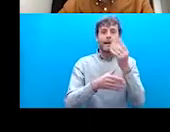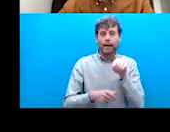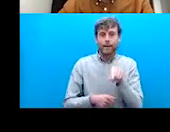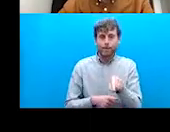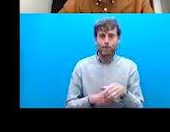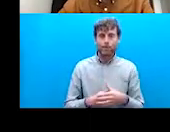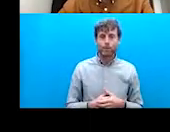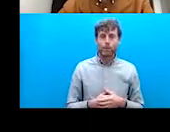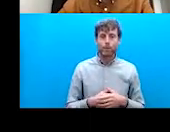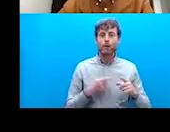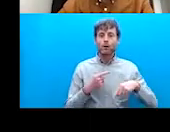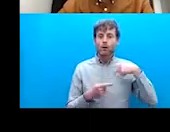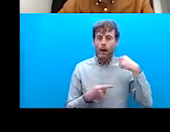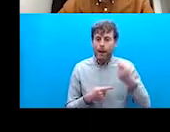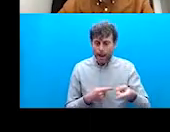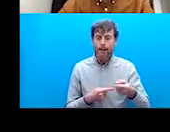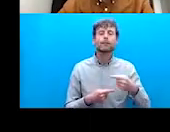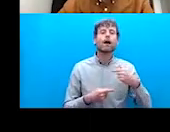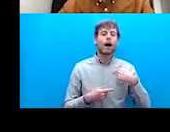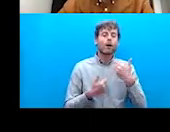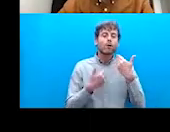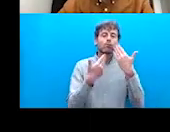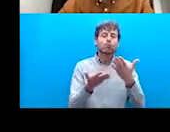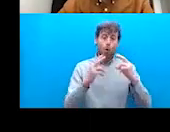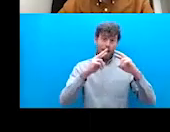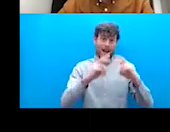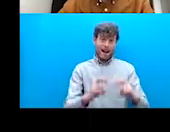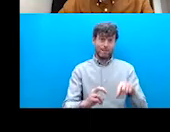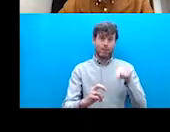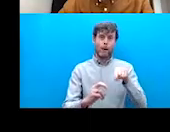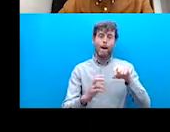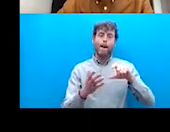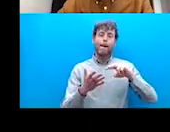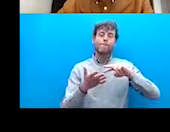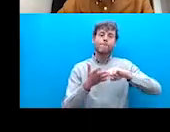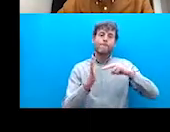EEG experiment of meaning composition across streams,